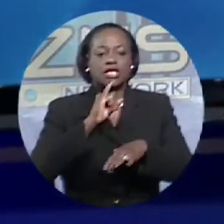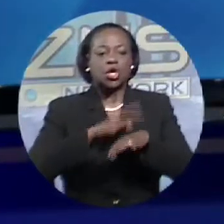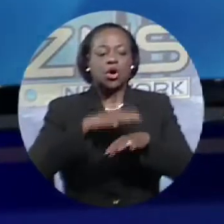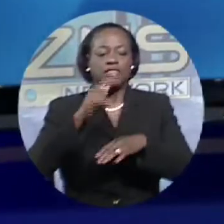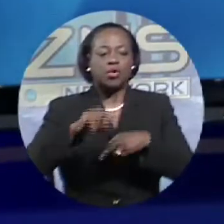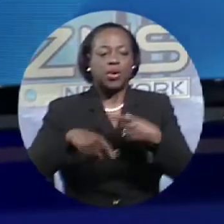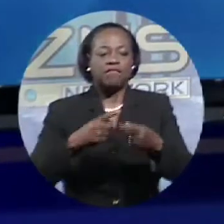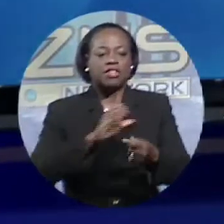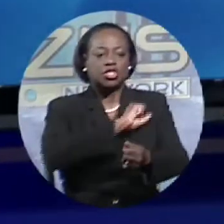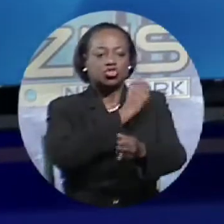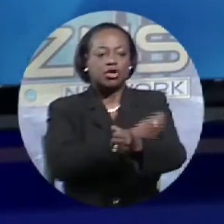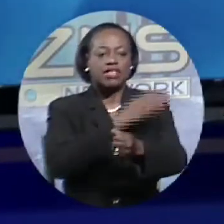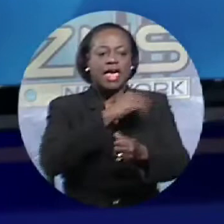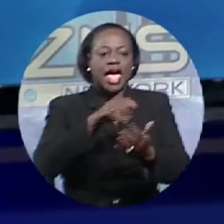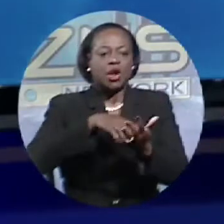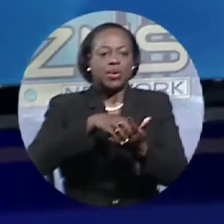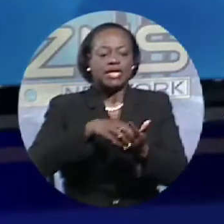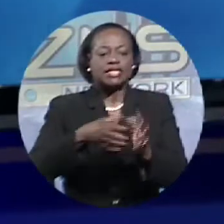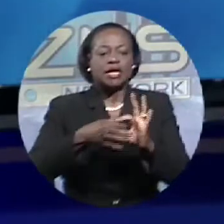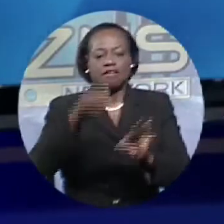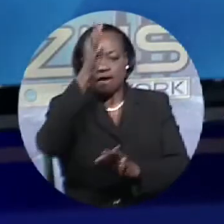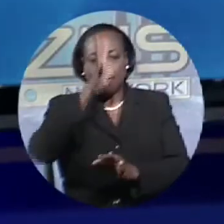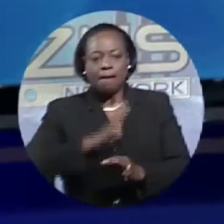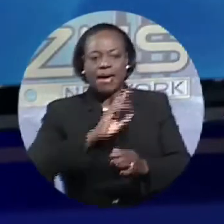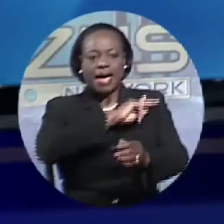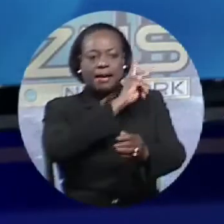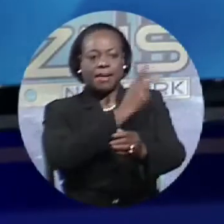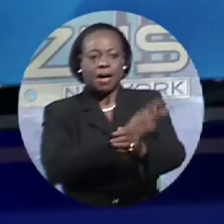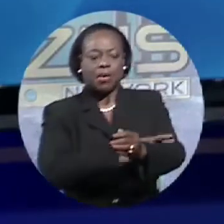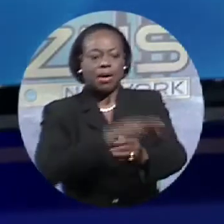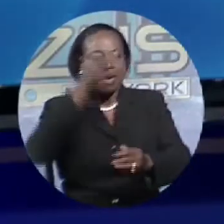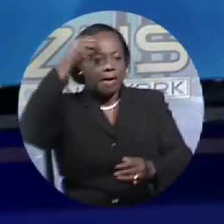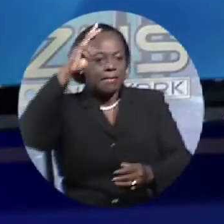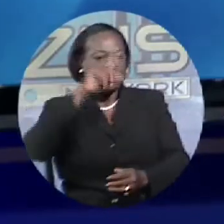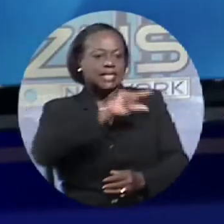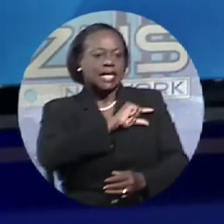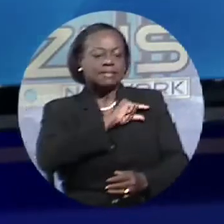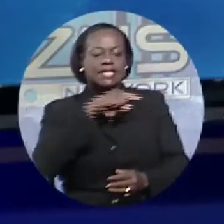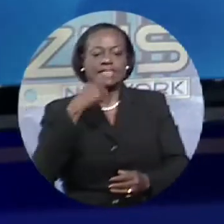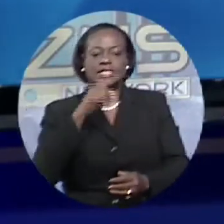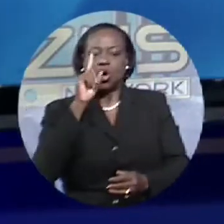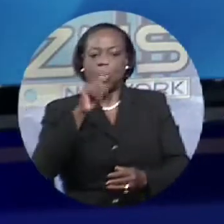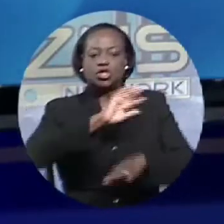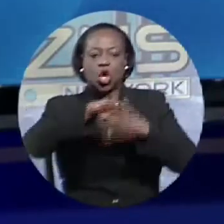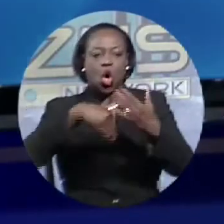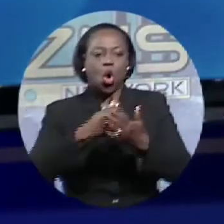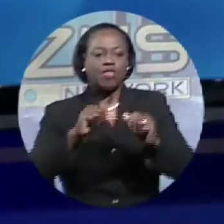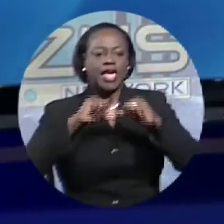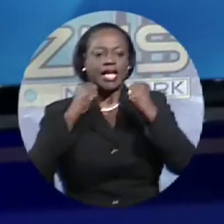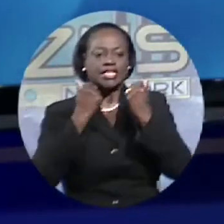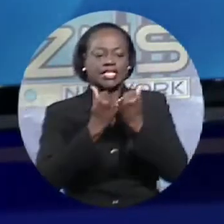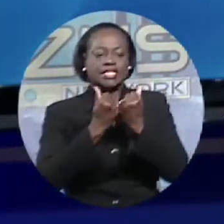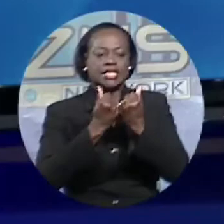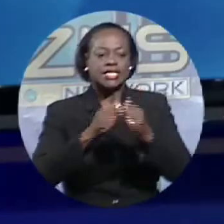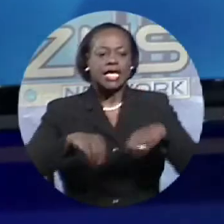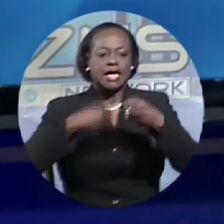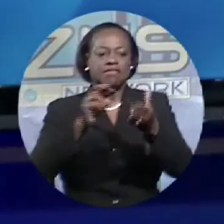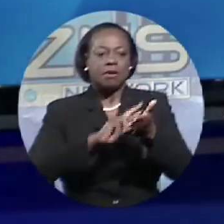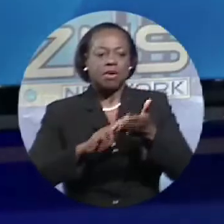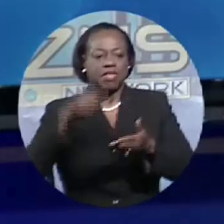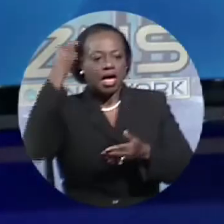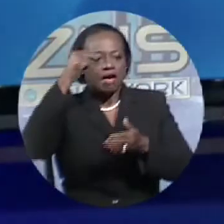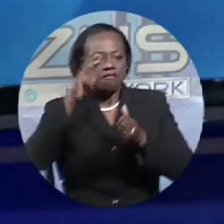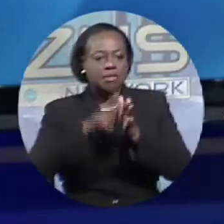terms of manpower. Minister Gibson pointed out that once all agencies have submitted their reports, the government will then make the next